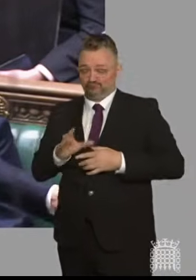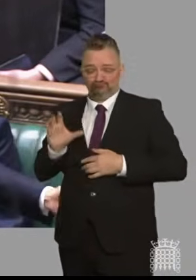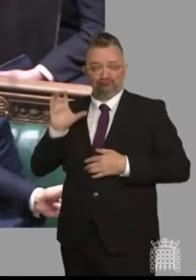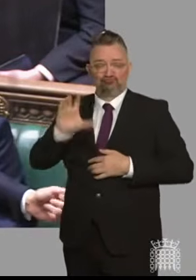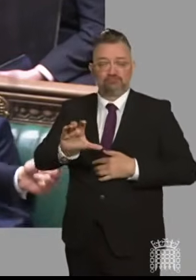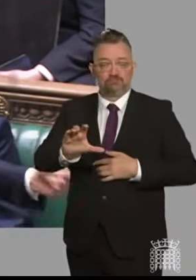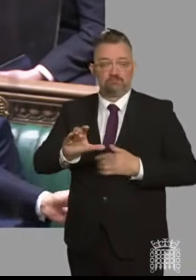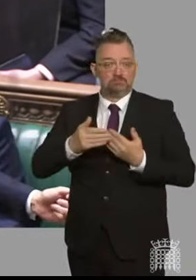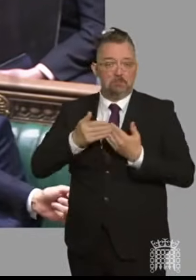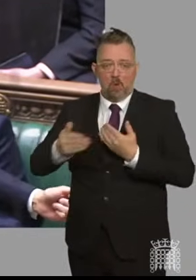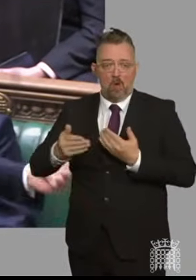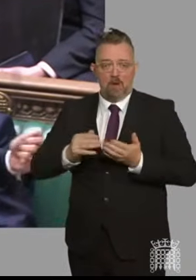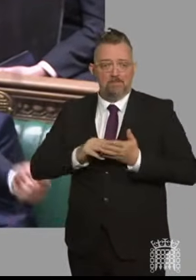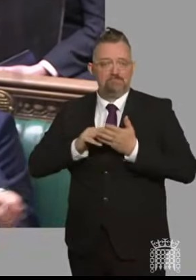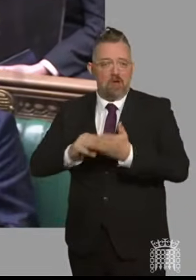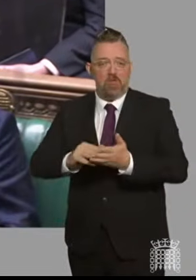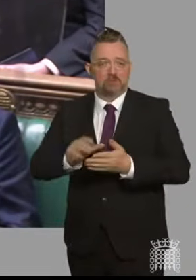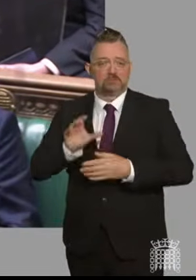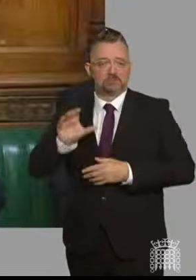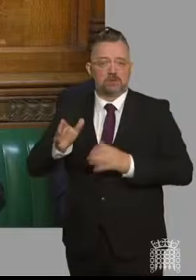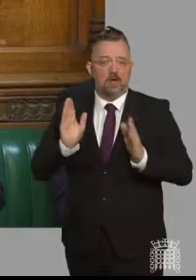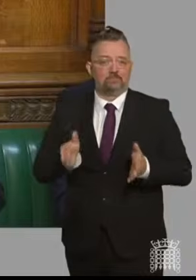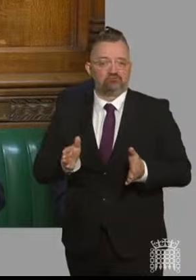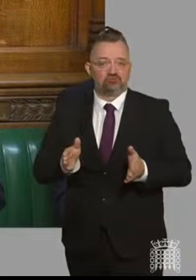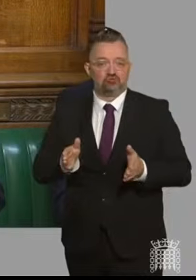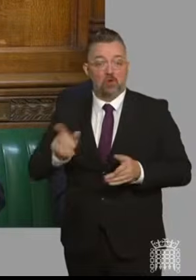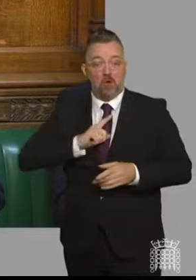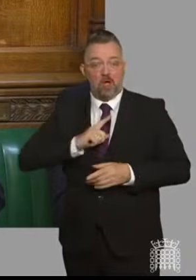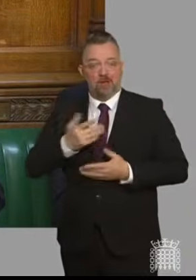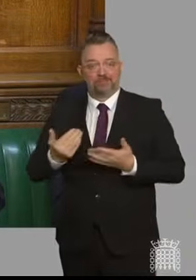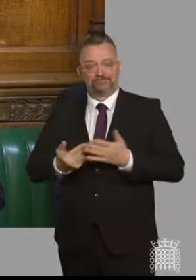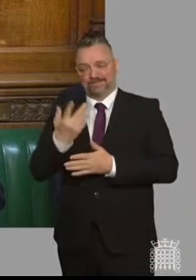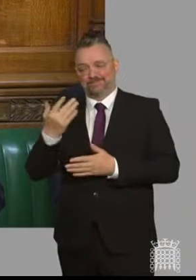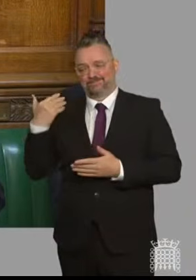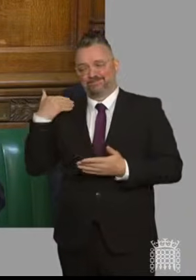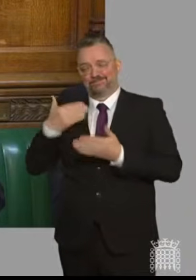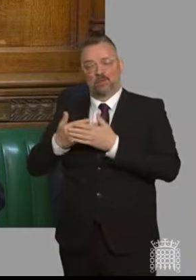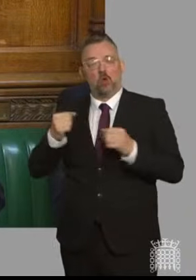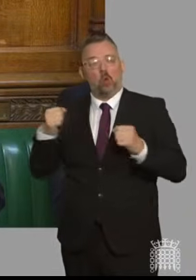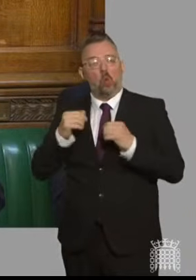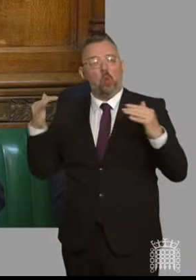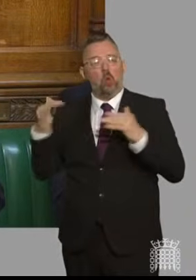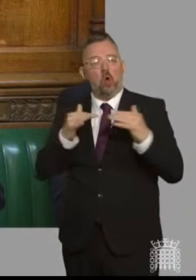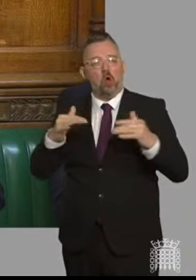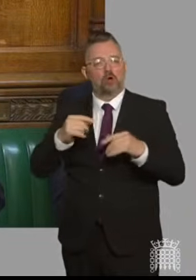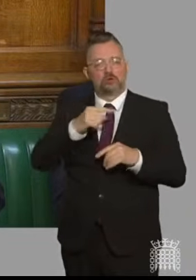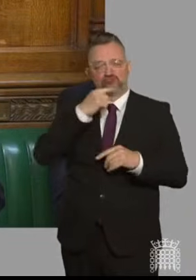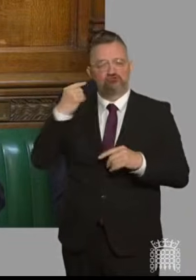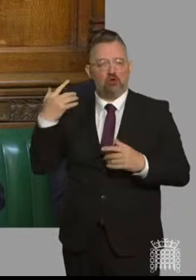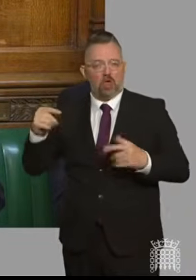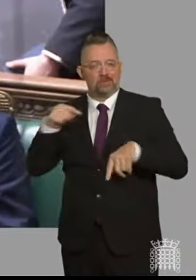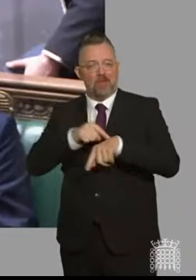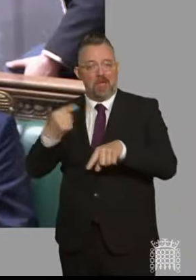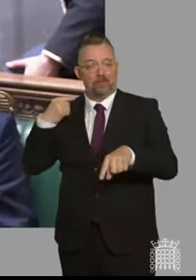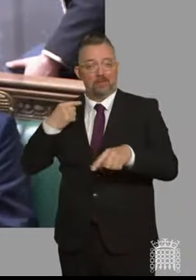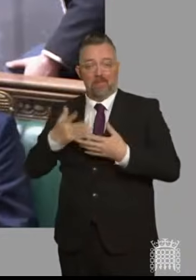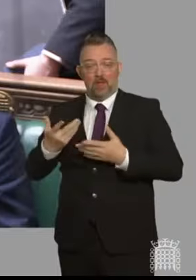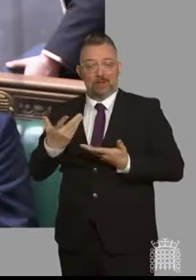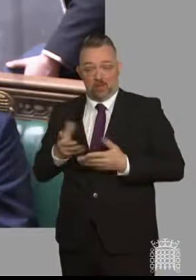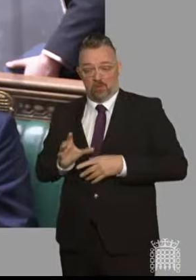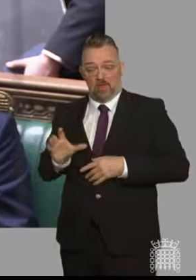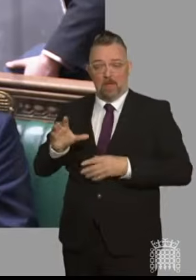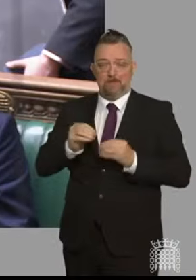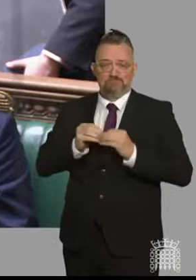the threat posed by the Houthis and Russia and Ukraine, and I know that he will be proud of the role that the United Kingdom is playing in both of